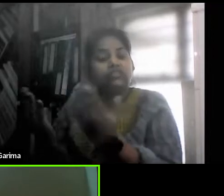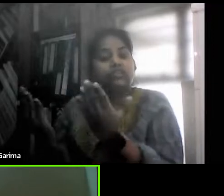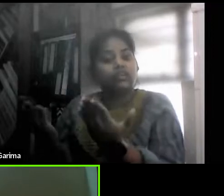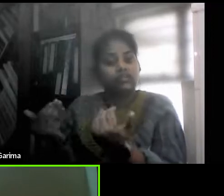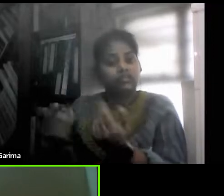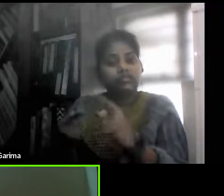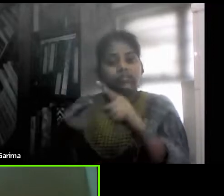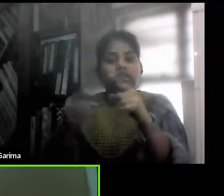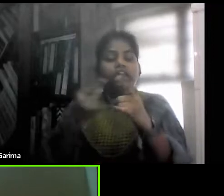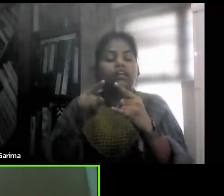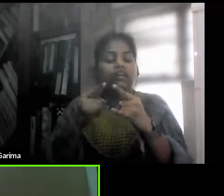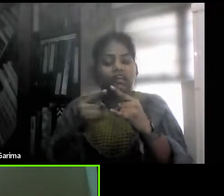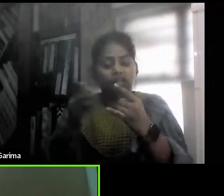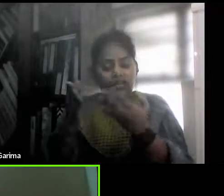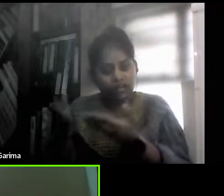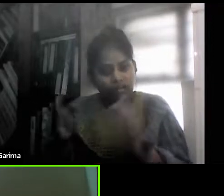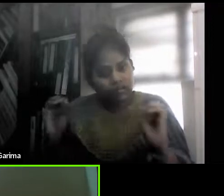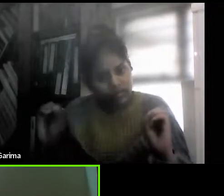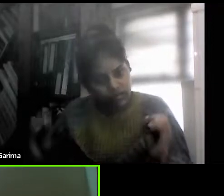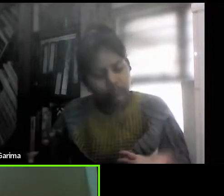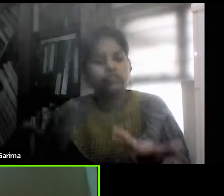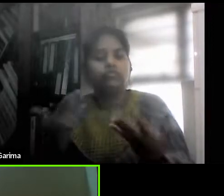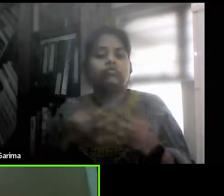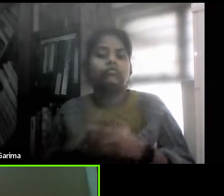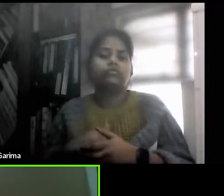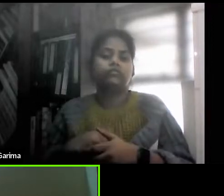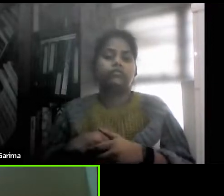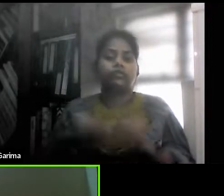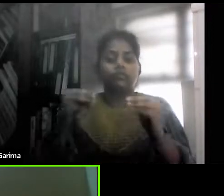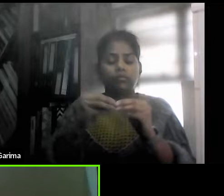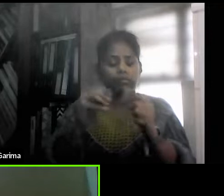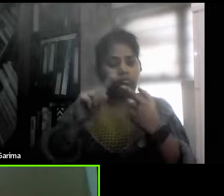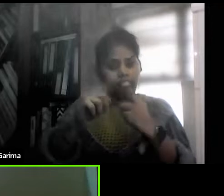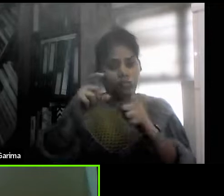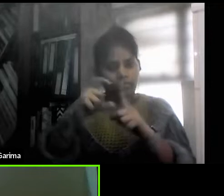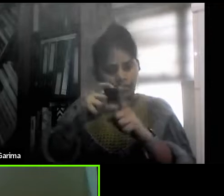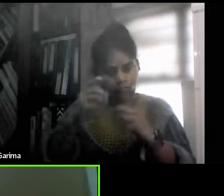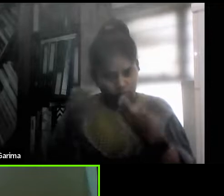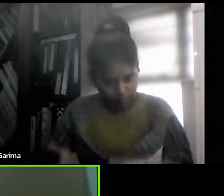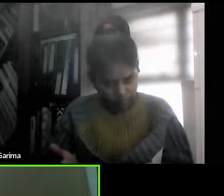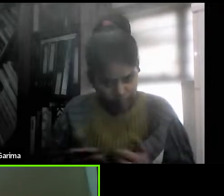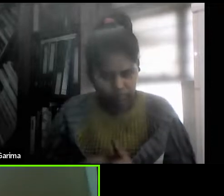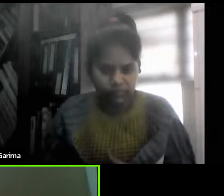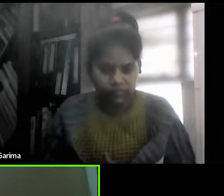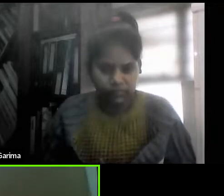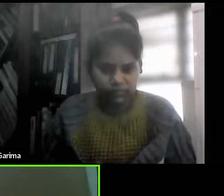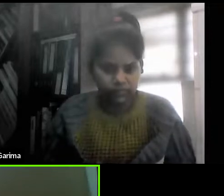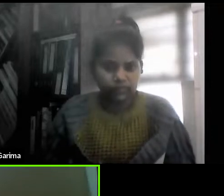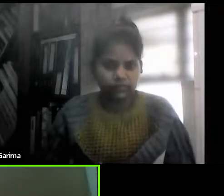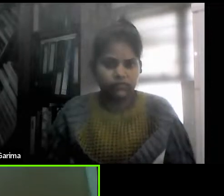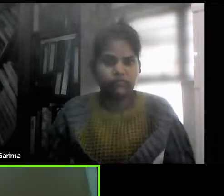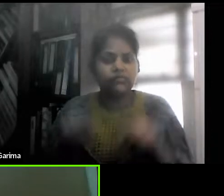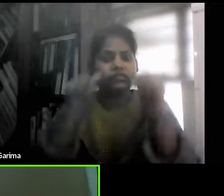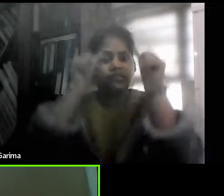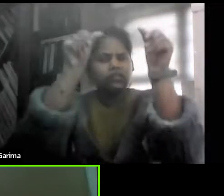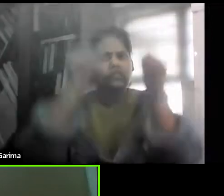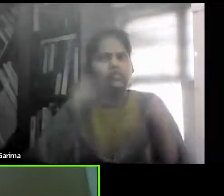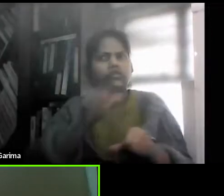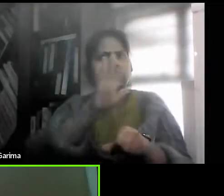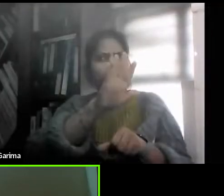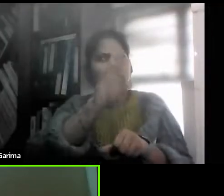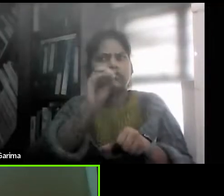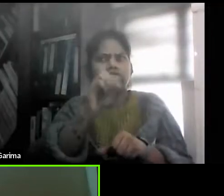graduates who had B.Ed. So as a result, some 50 to 80 visually impaired people